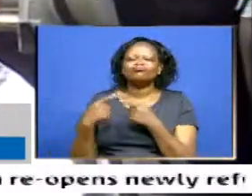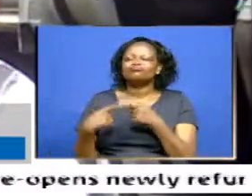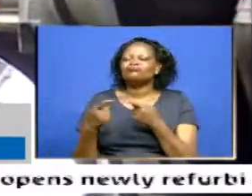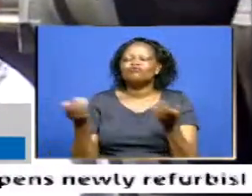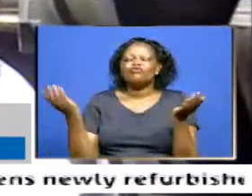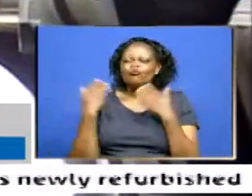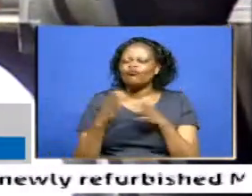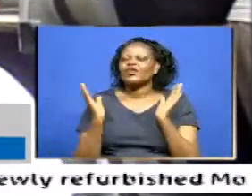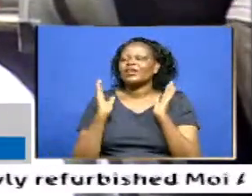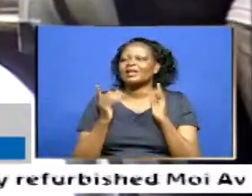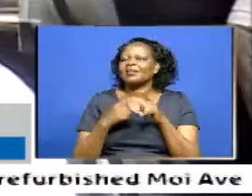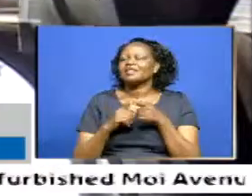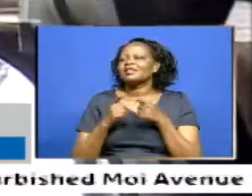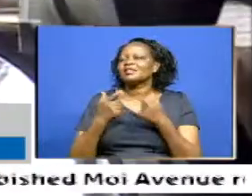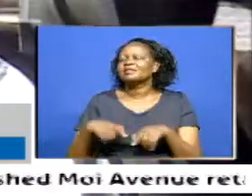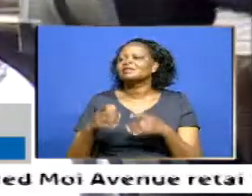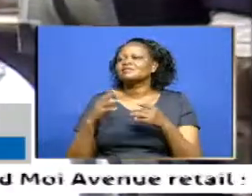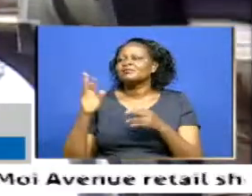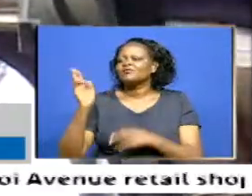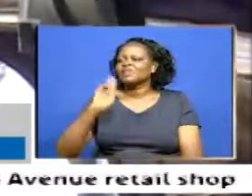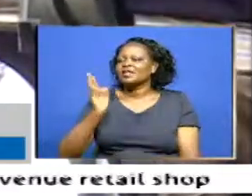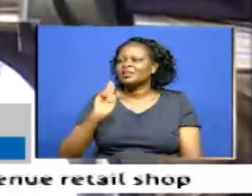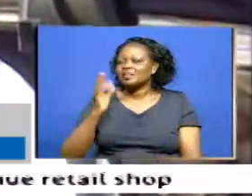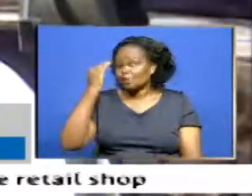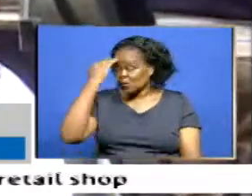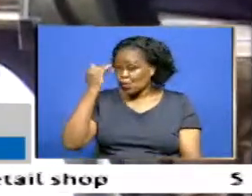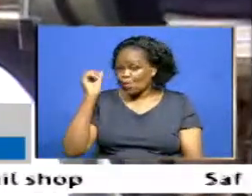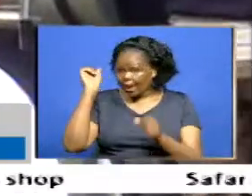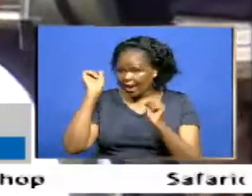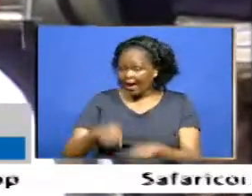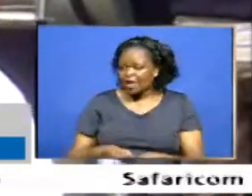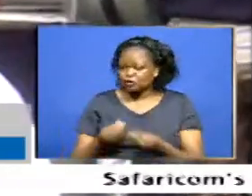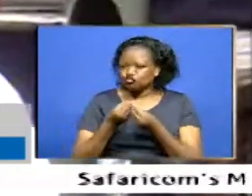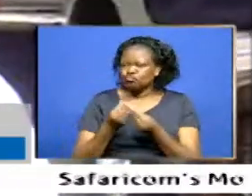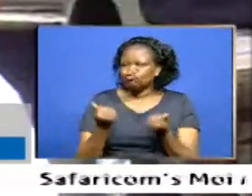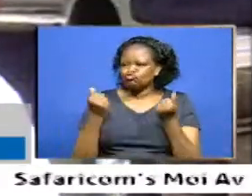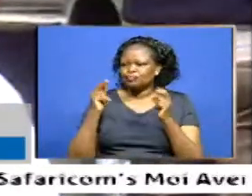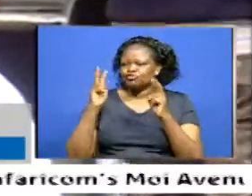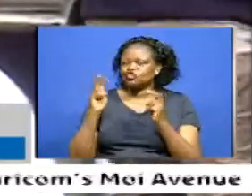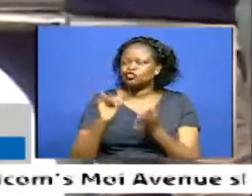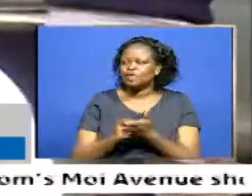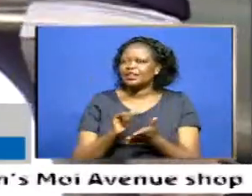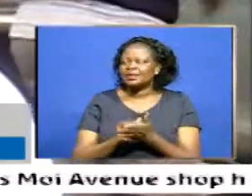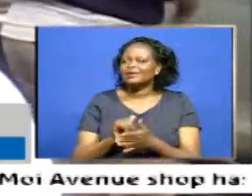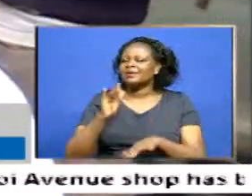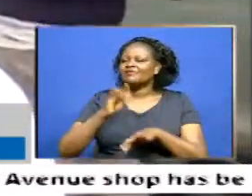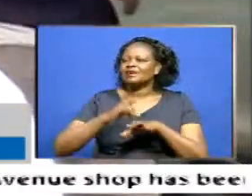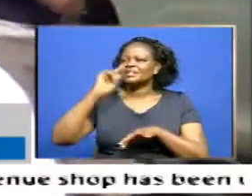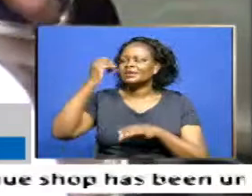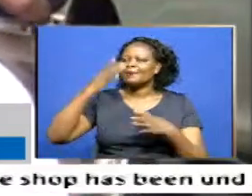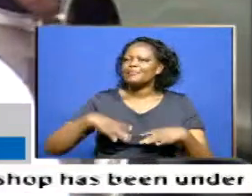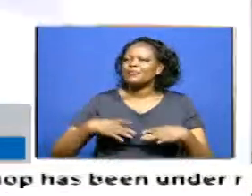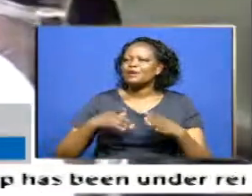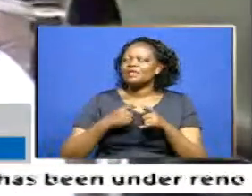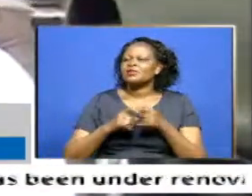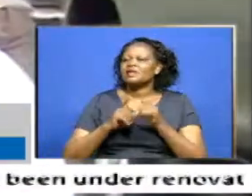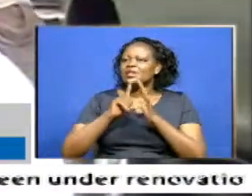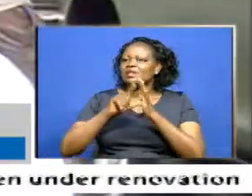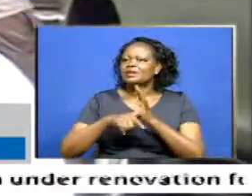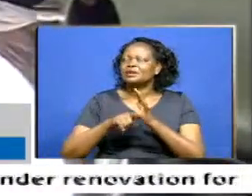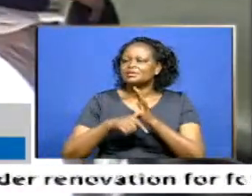go through, let us go to the referendum so that we are able to address issues that ail Kenya. After that, it is always